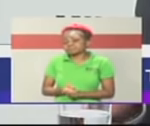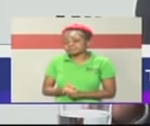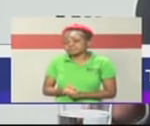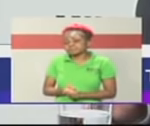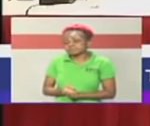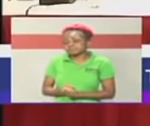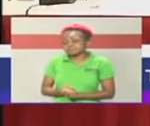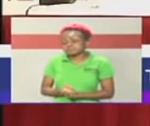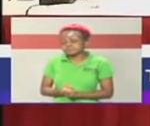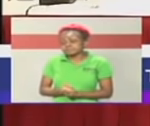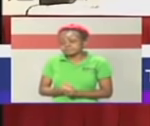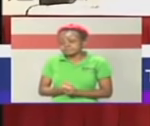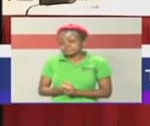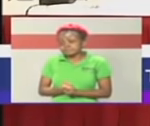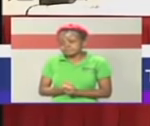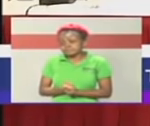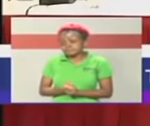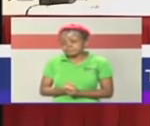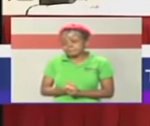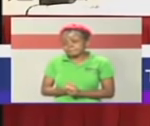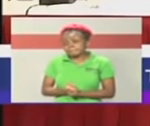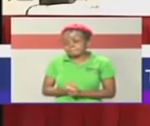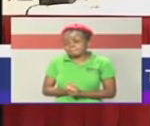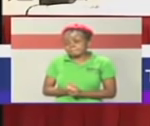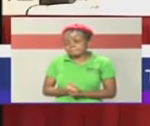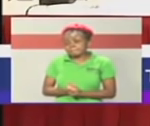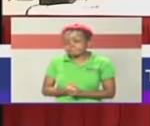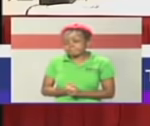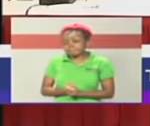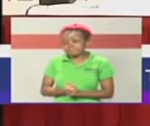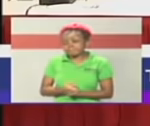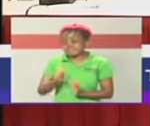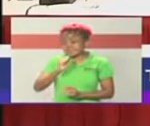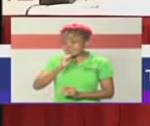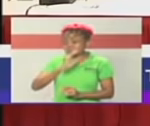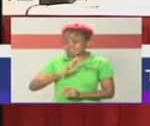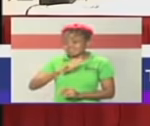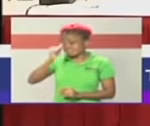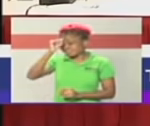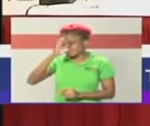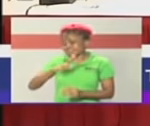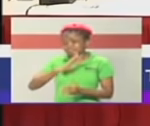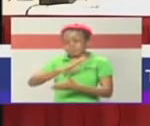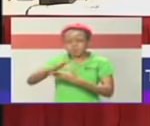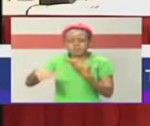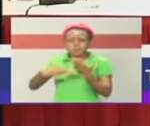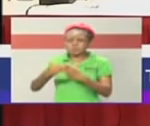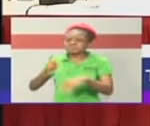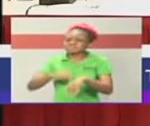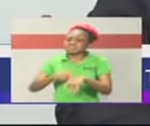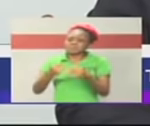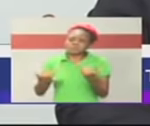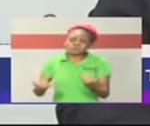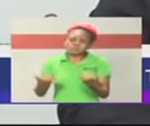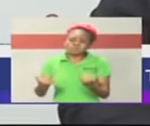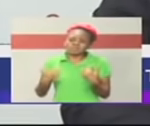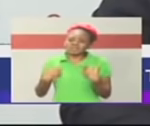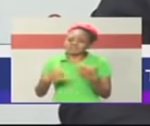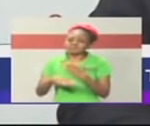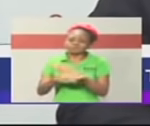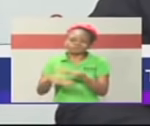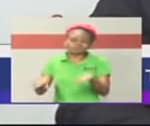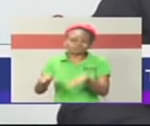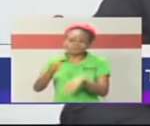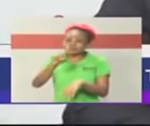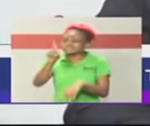Sean. Thank you very much, Minister. Ladies and gentlemen, that's all the time we have for our question and answer segment. We thank the